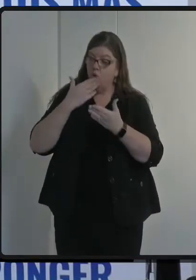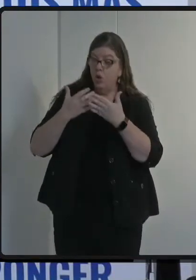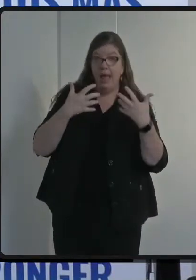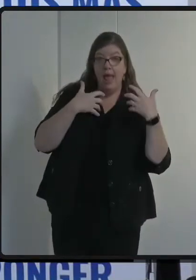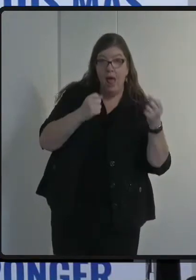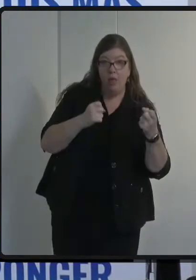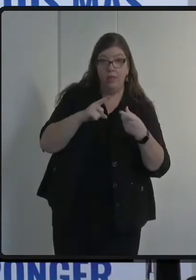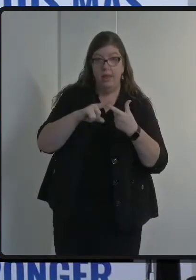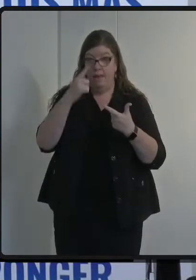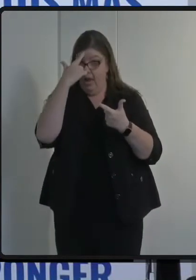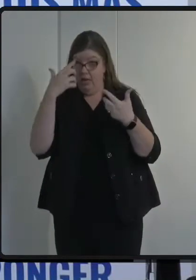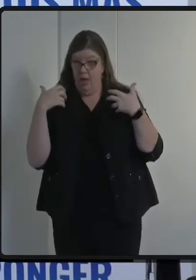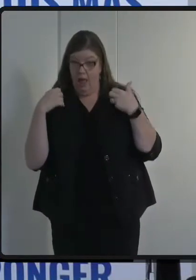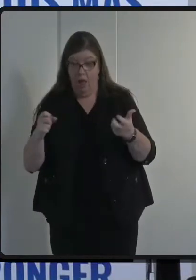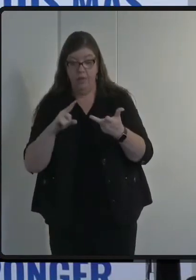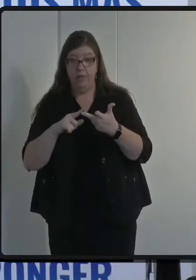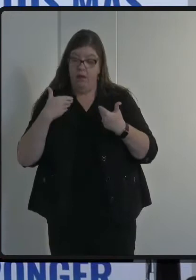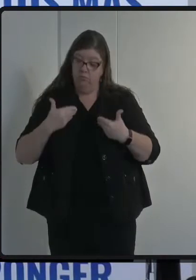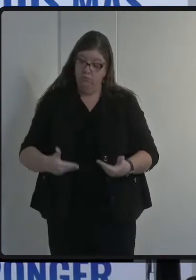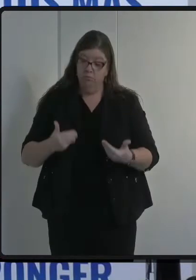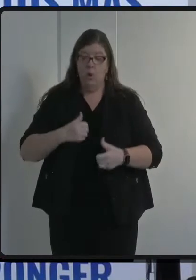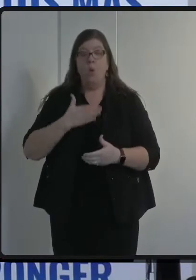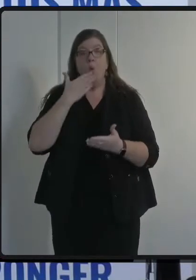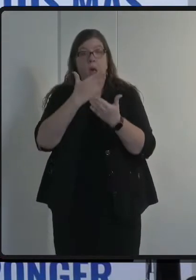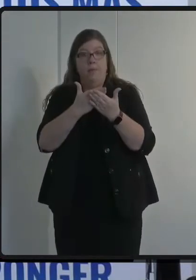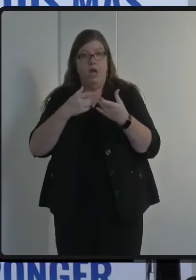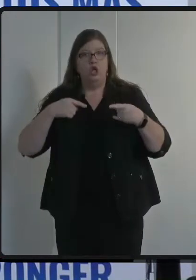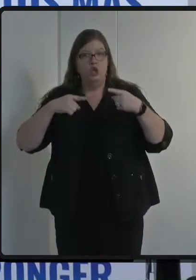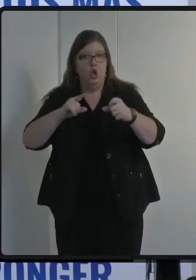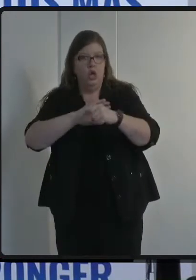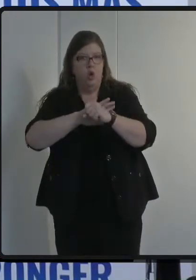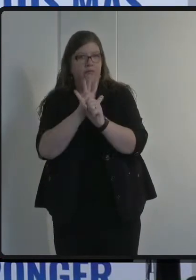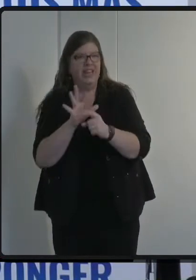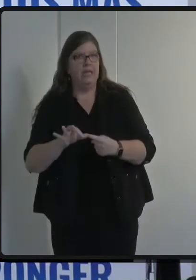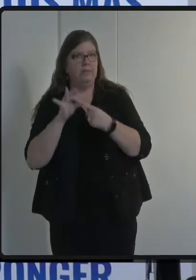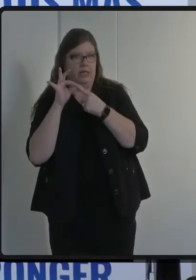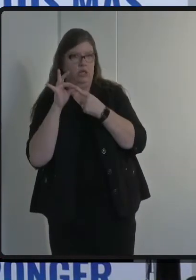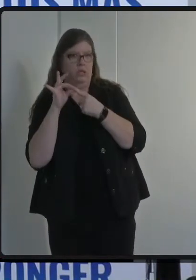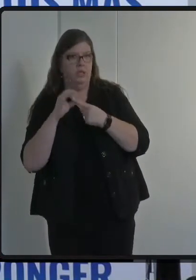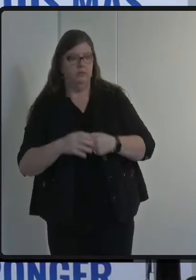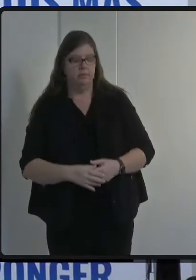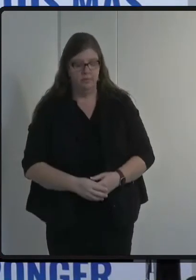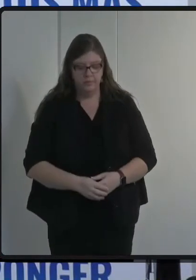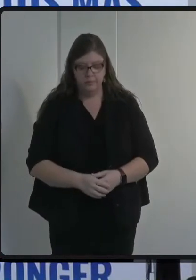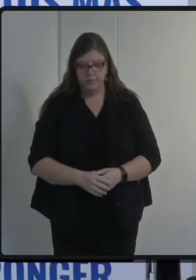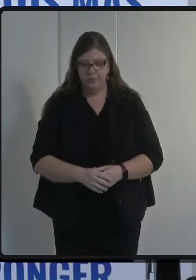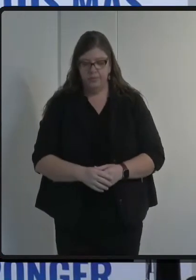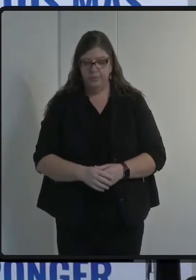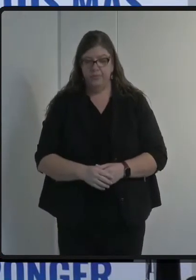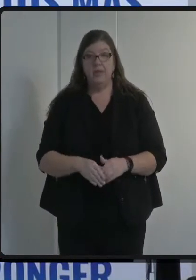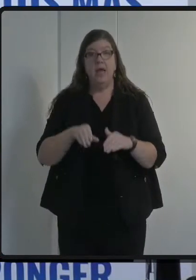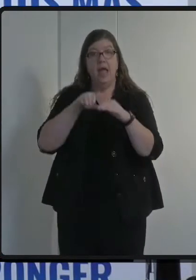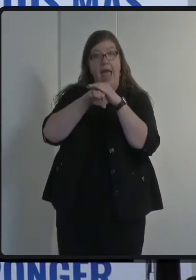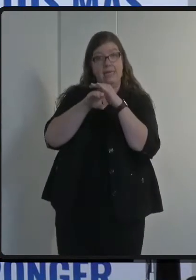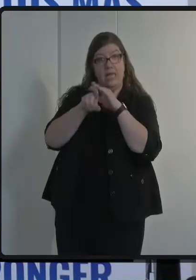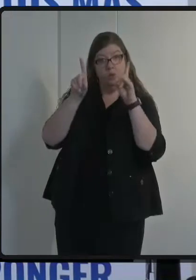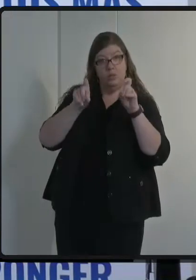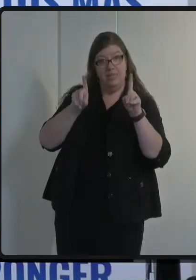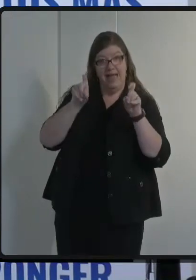mental health, and well-being, especially during COVID-19. With regards to access to